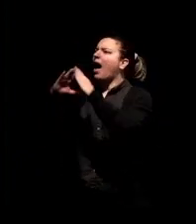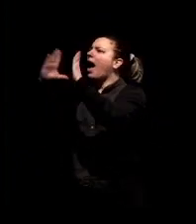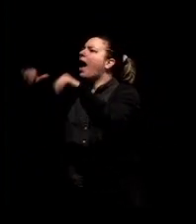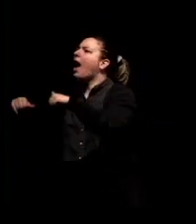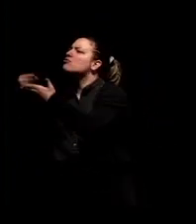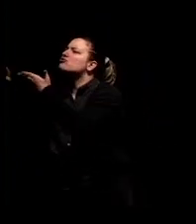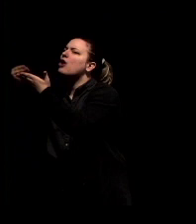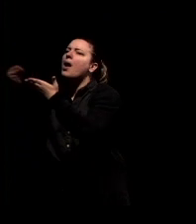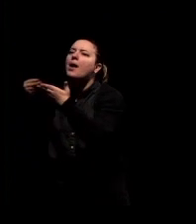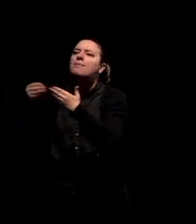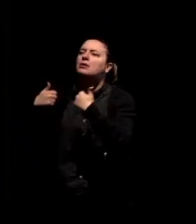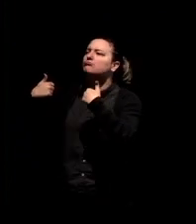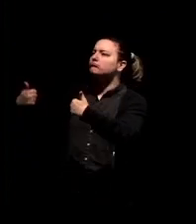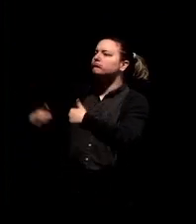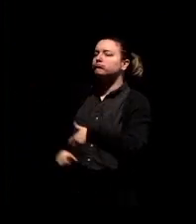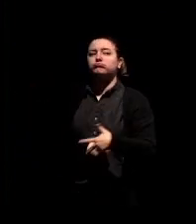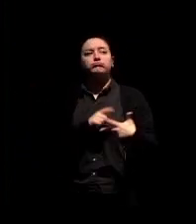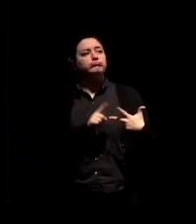loans from banks,